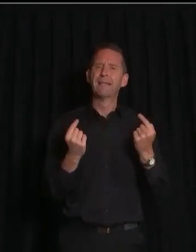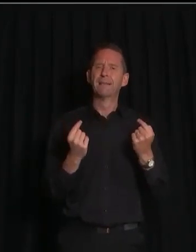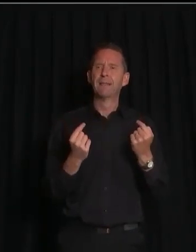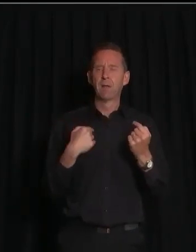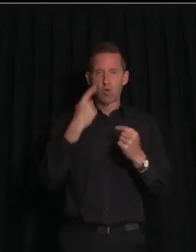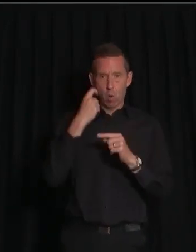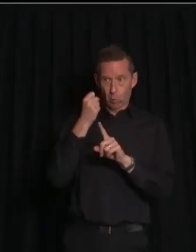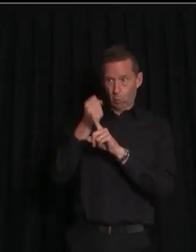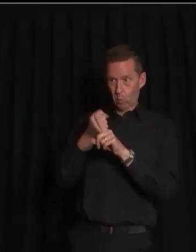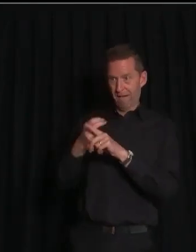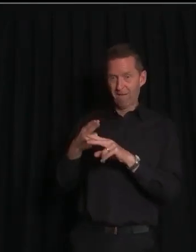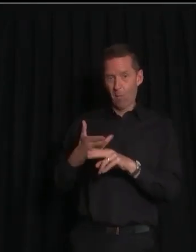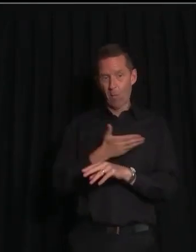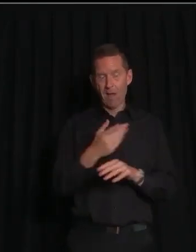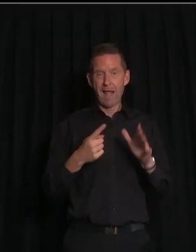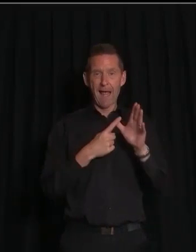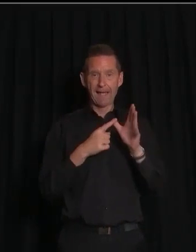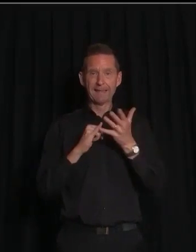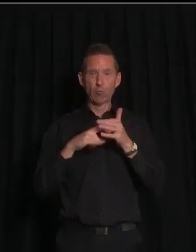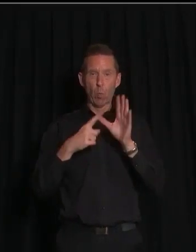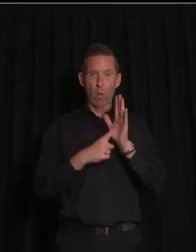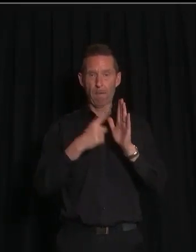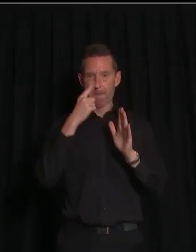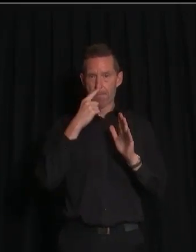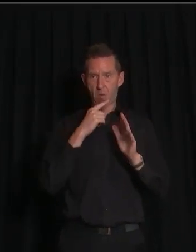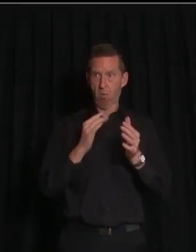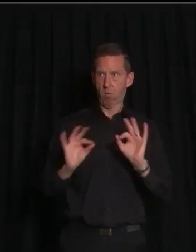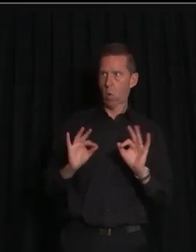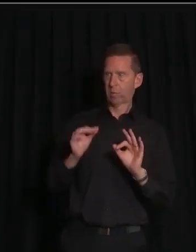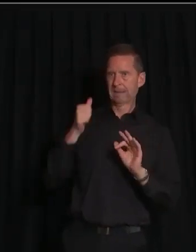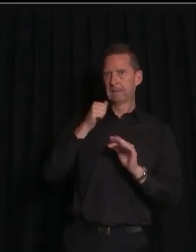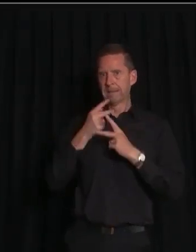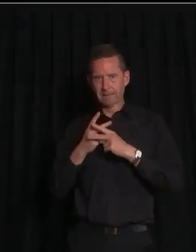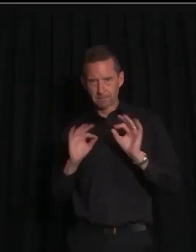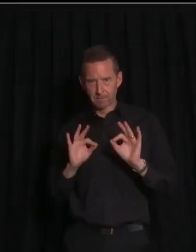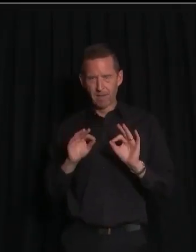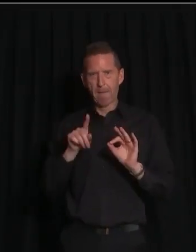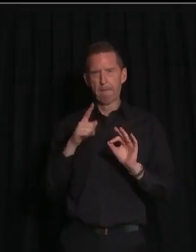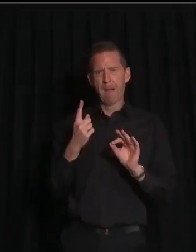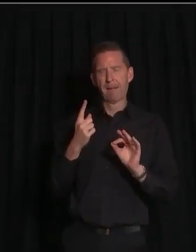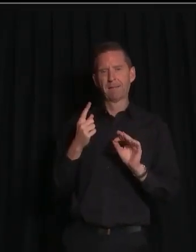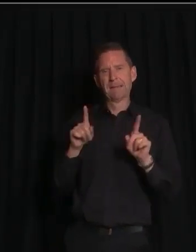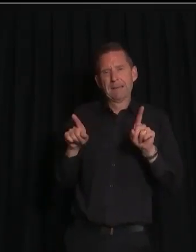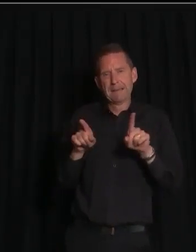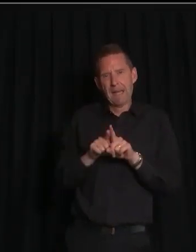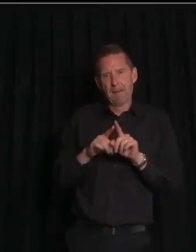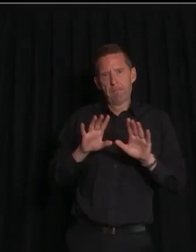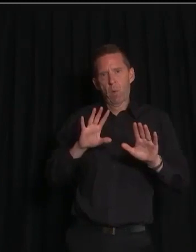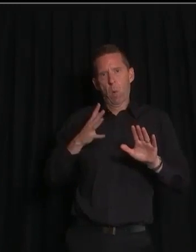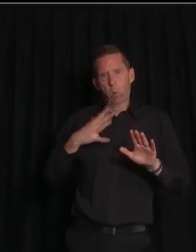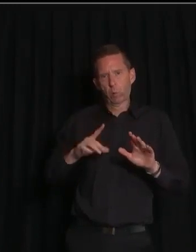for asexual people when I also fit into stereotypes about asexual people that I am trying not to